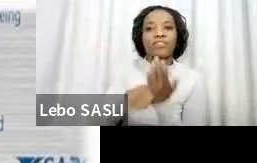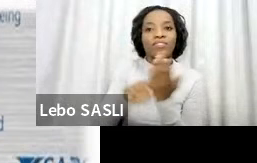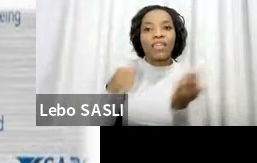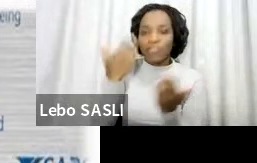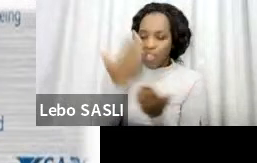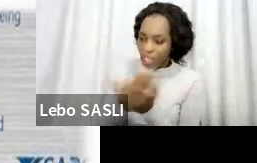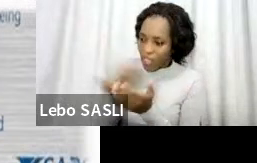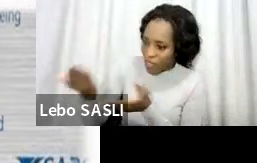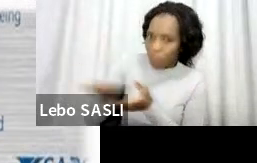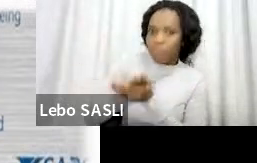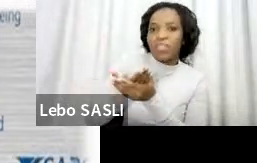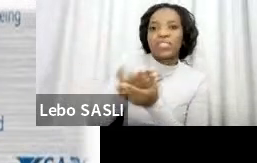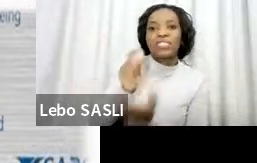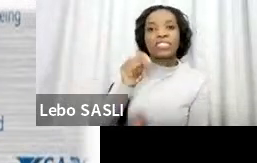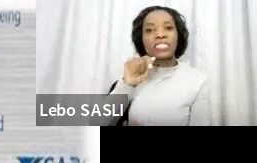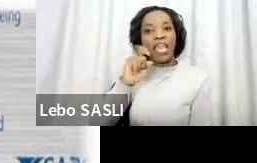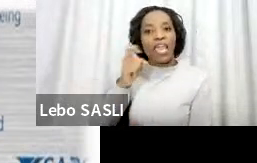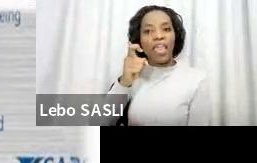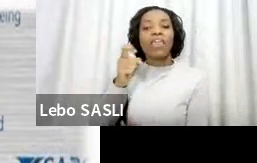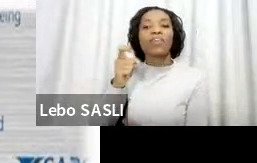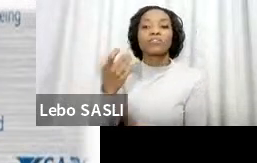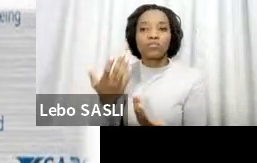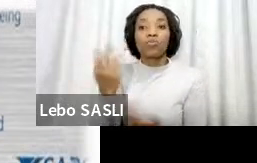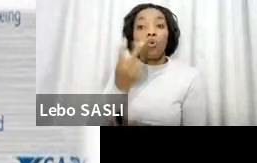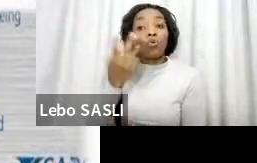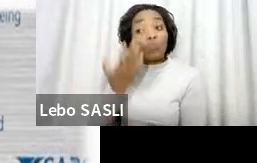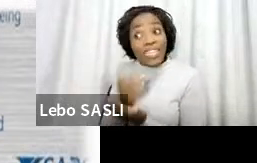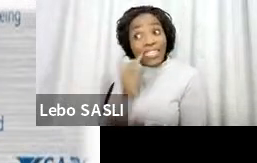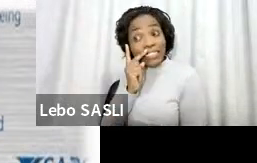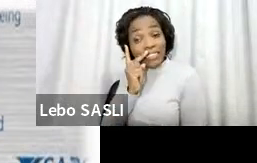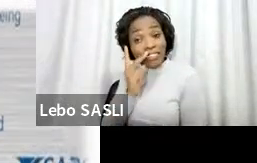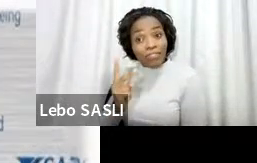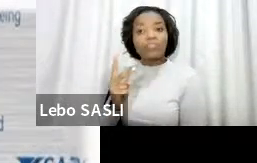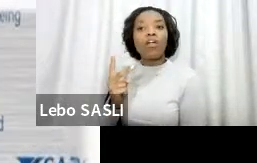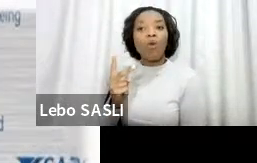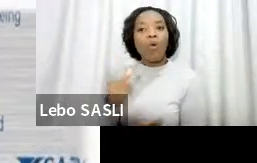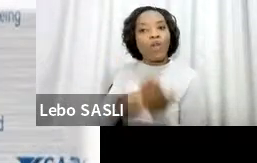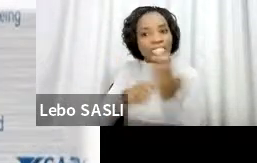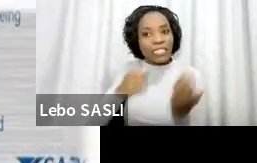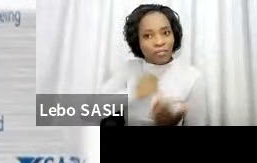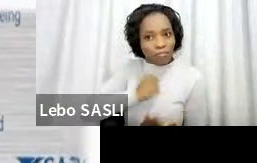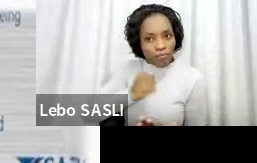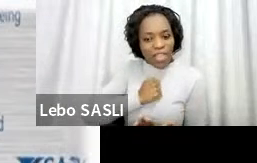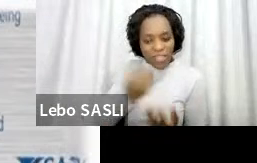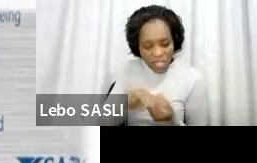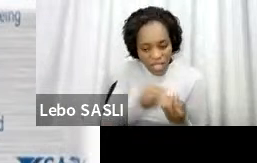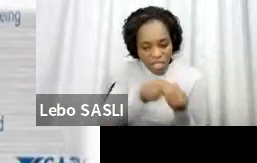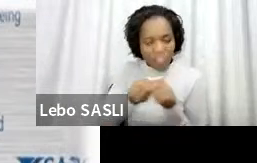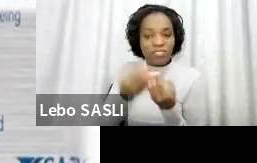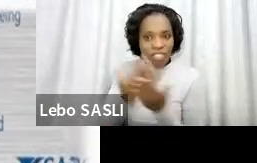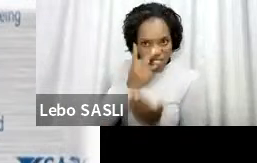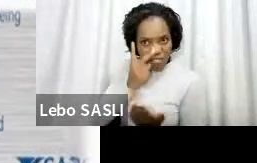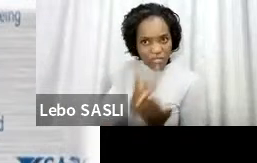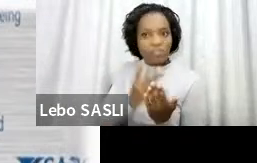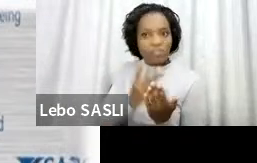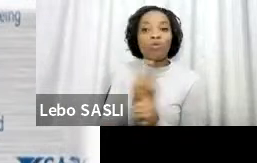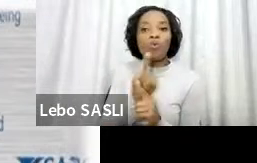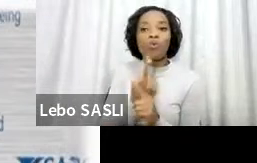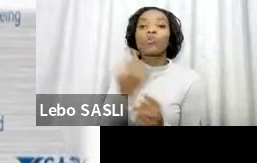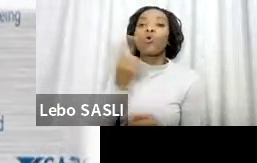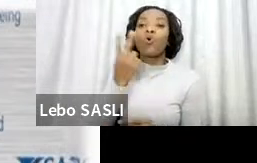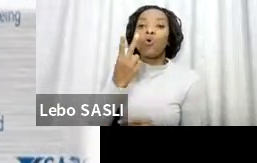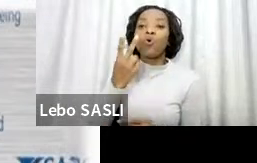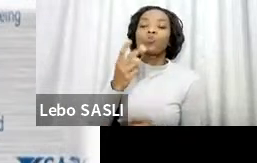tax returns. You also are able to see the status of your tax matters. Yes, we also have SARS online query